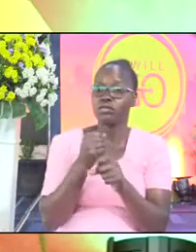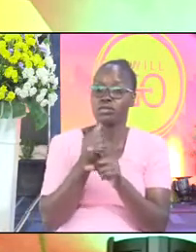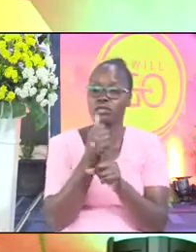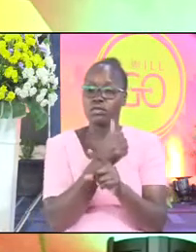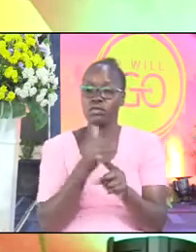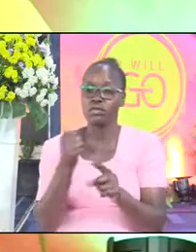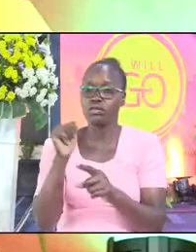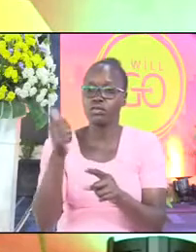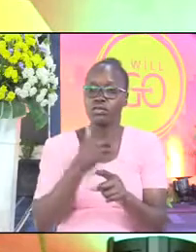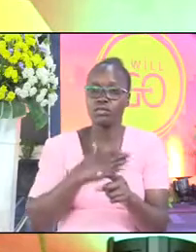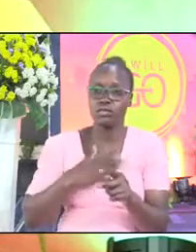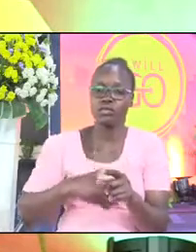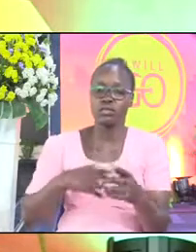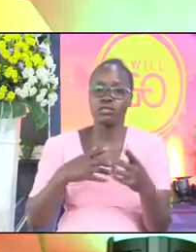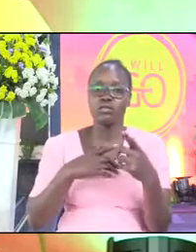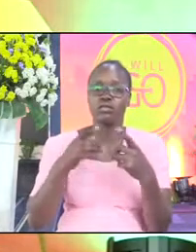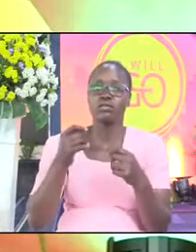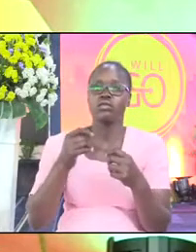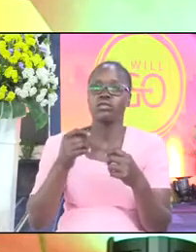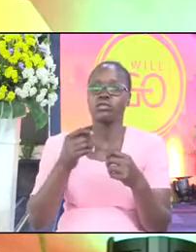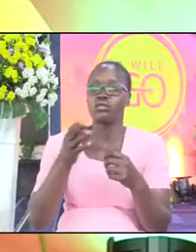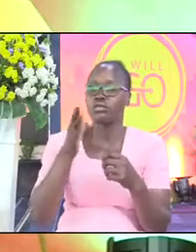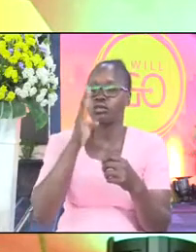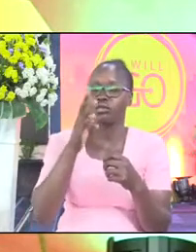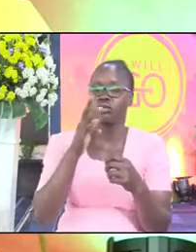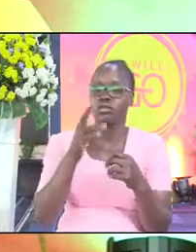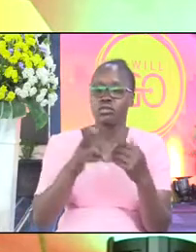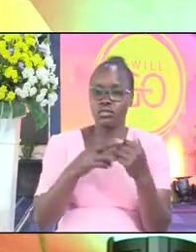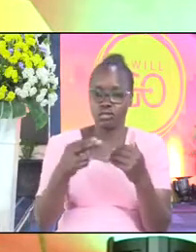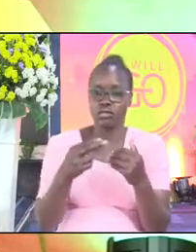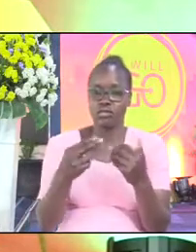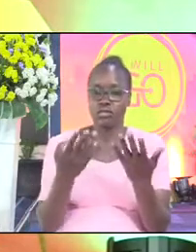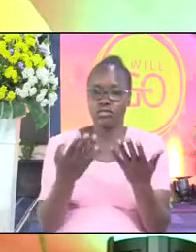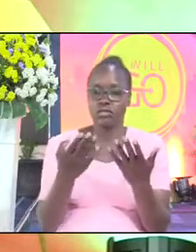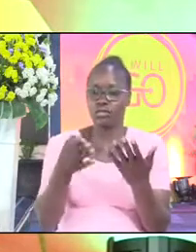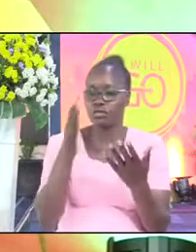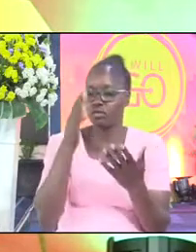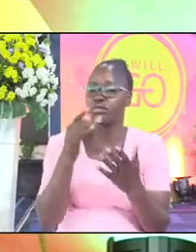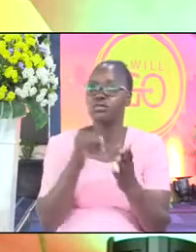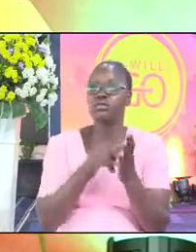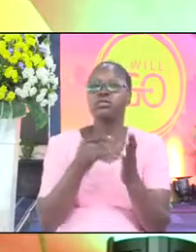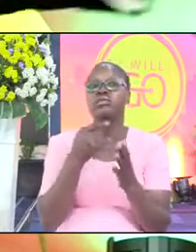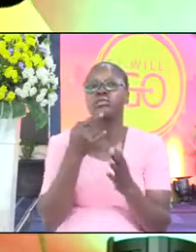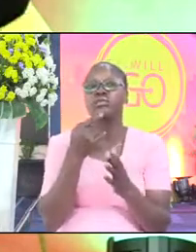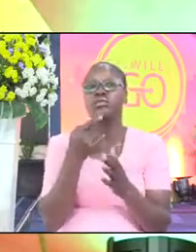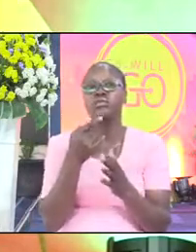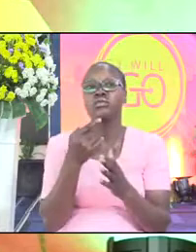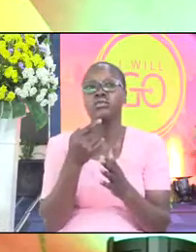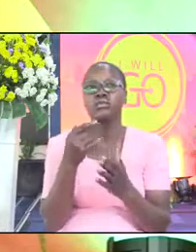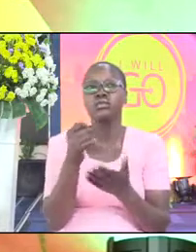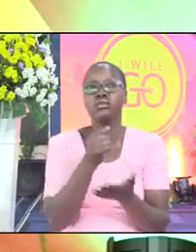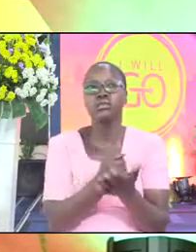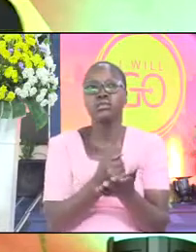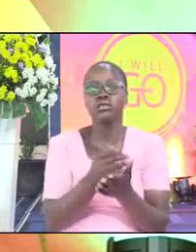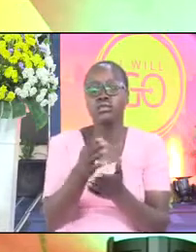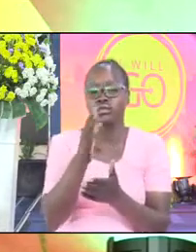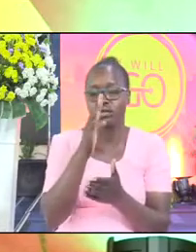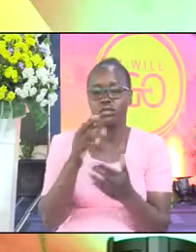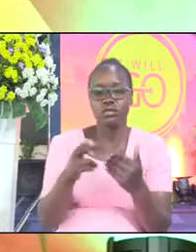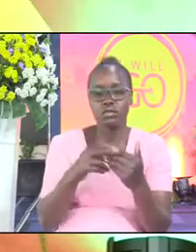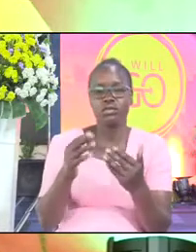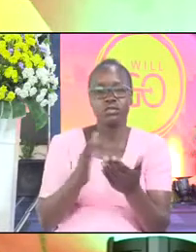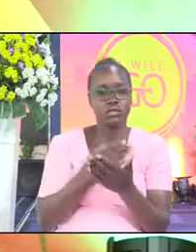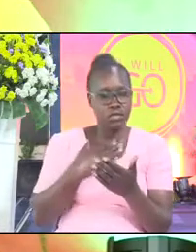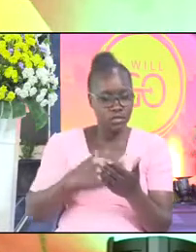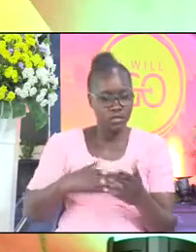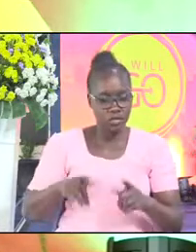reject anybody whom God has touched and blessed. Come on, church, say amen. For when God has touched